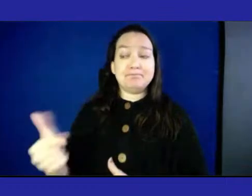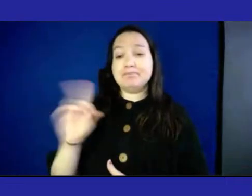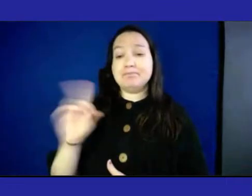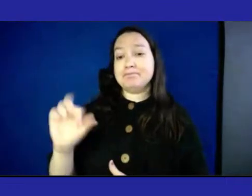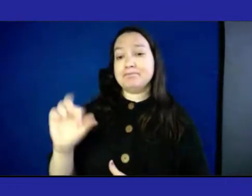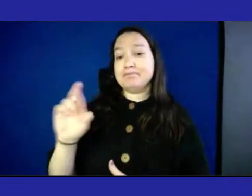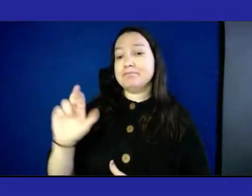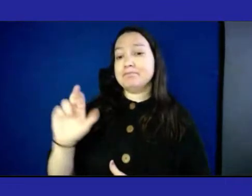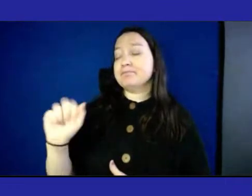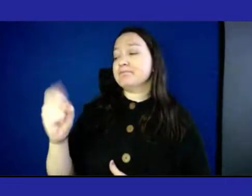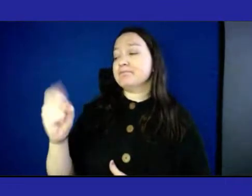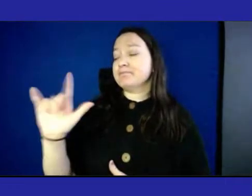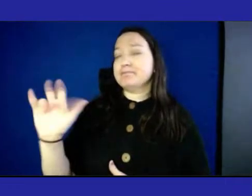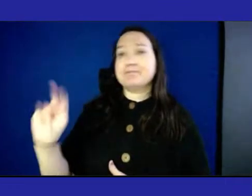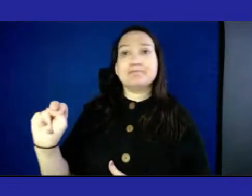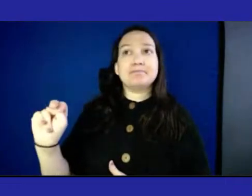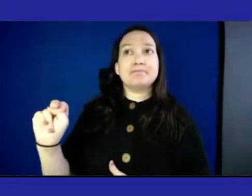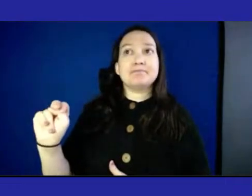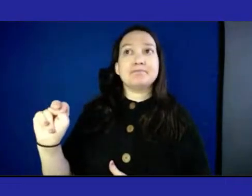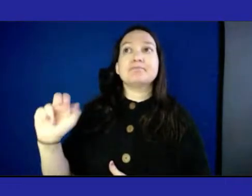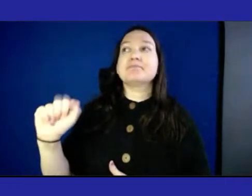Ashwin Basavaraj,